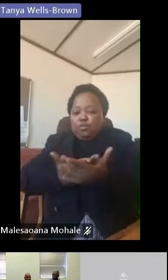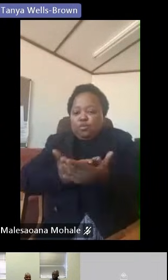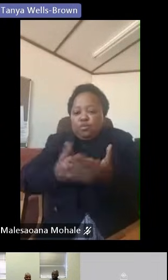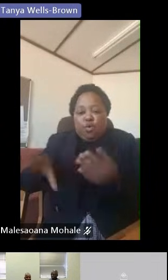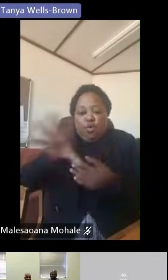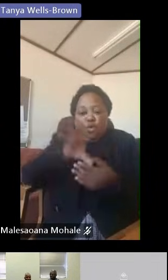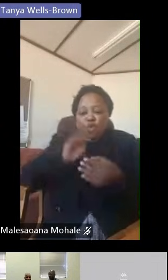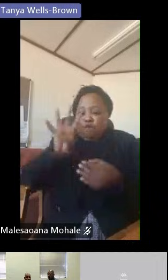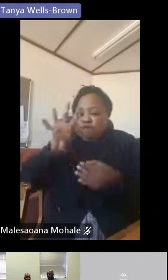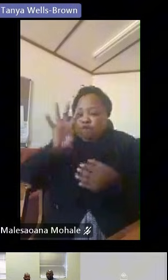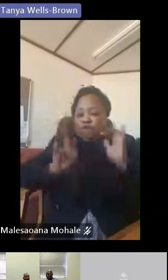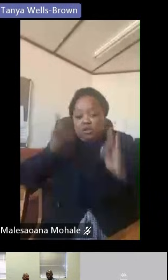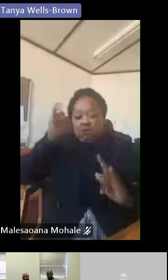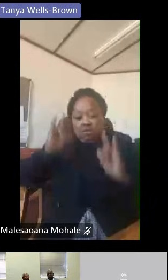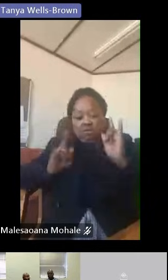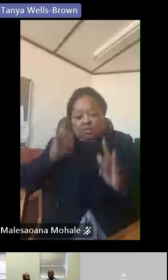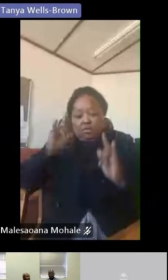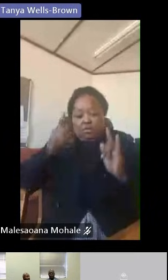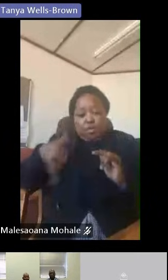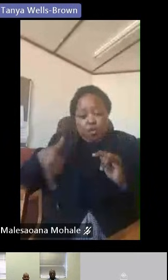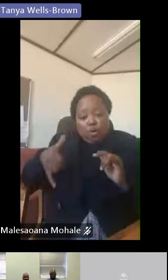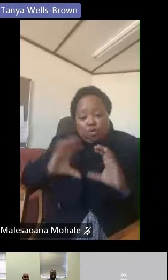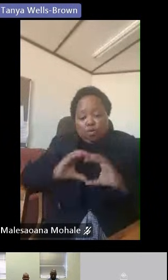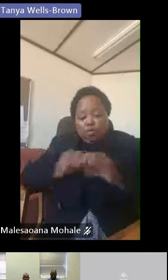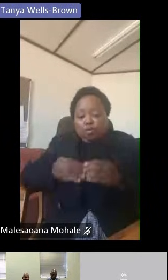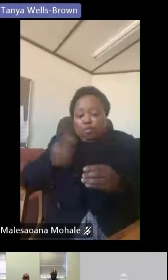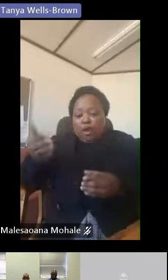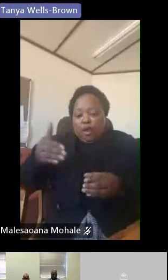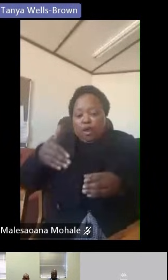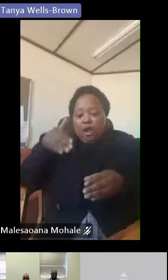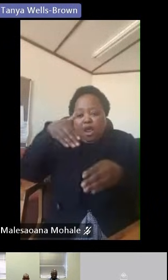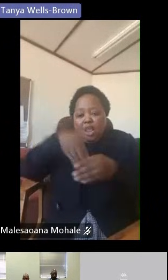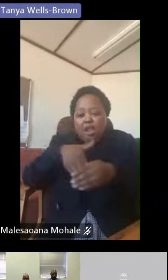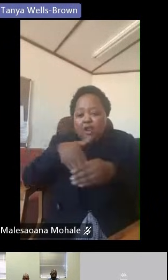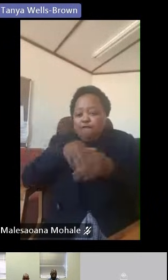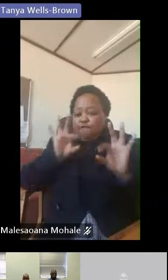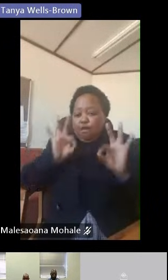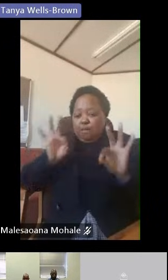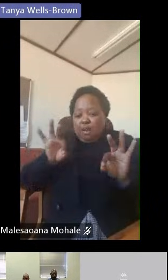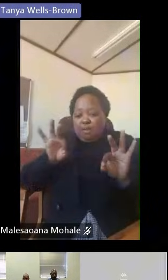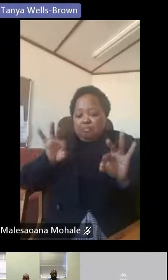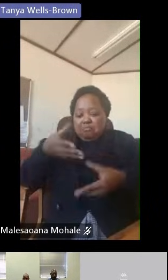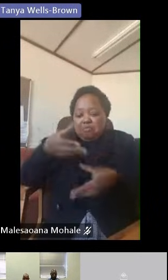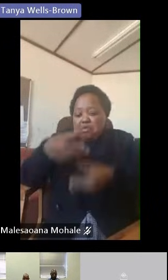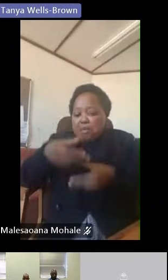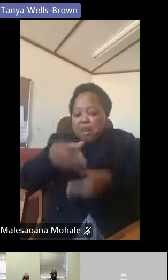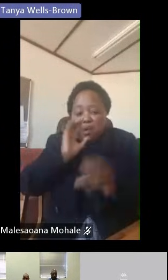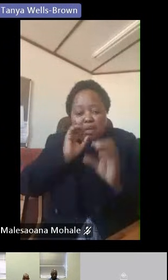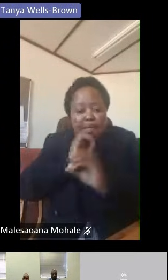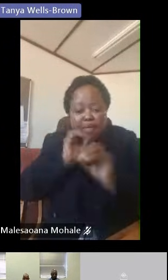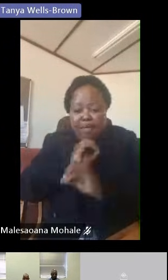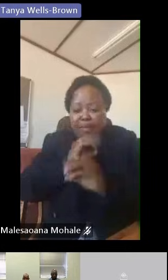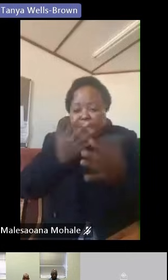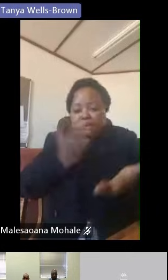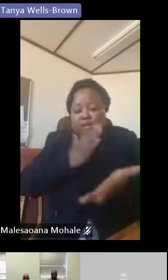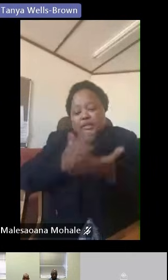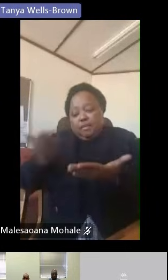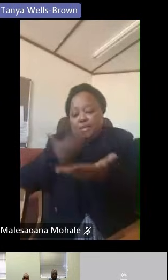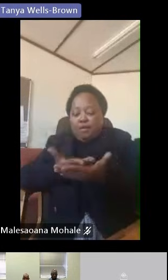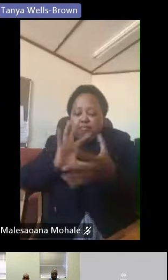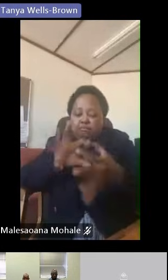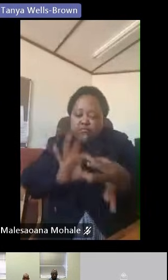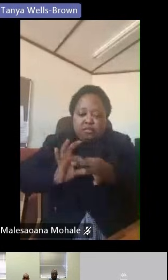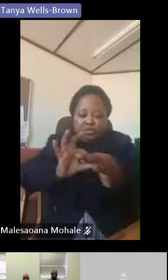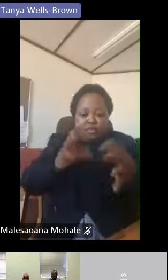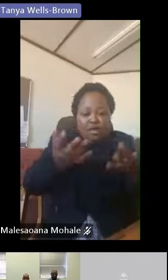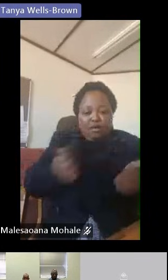districts. They were informal and undocumented. Personal phone calls and relationships were really the most